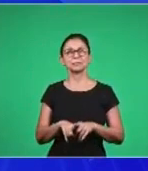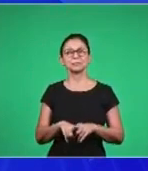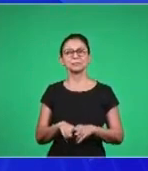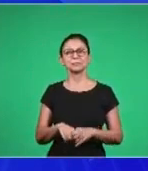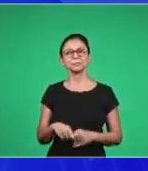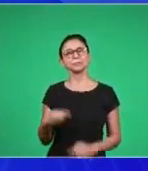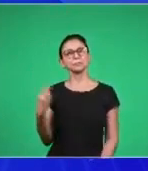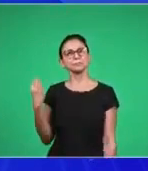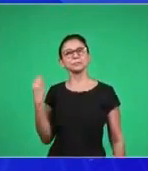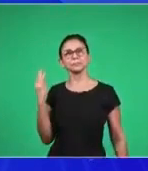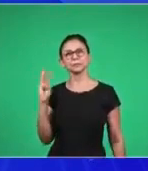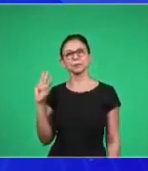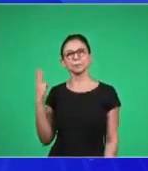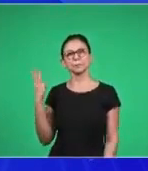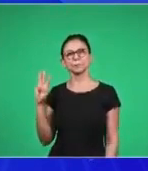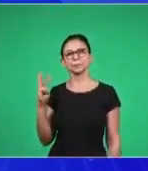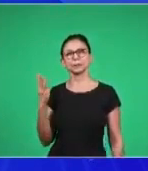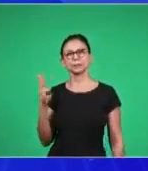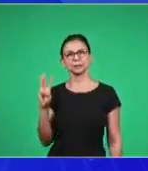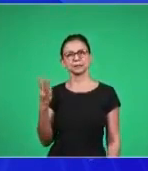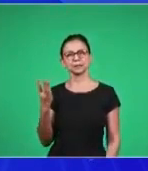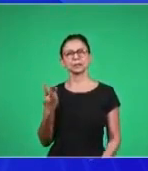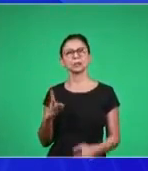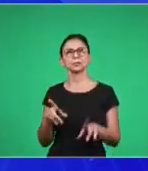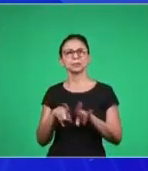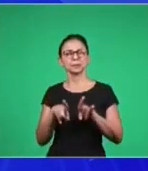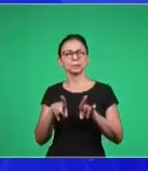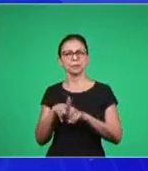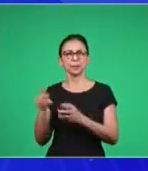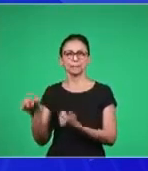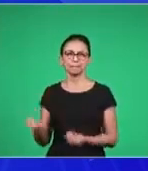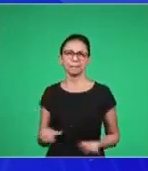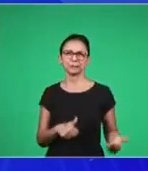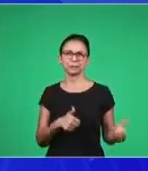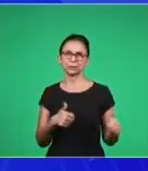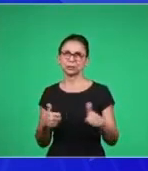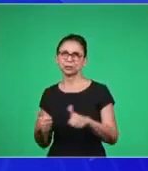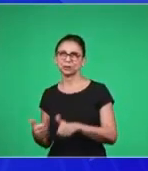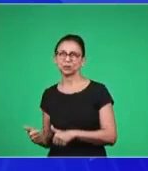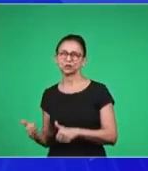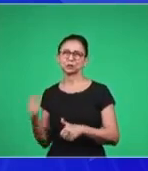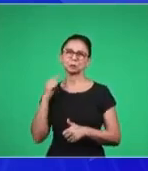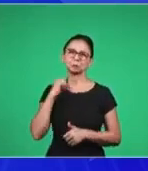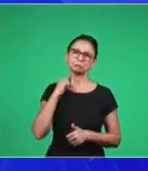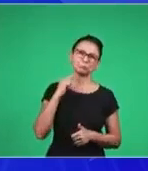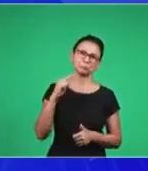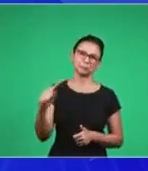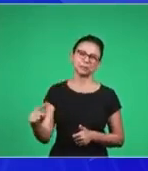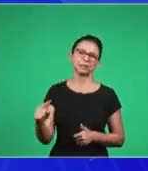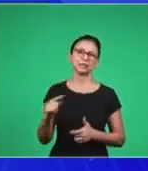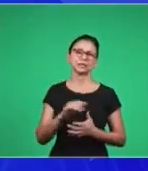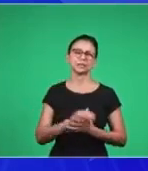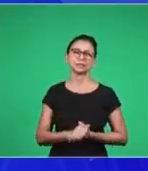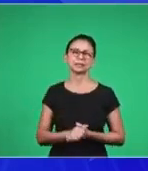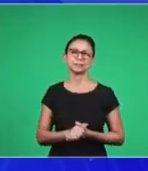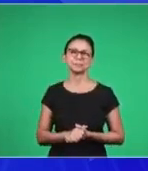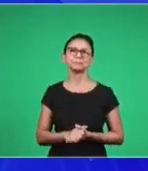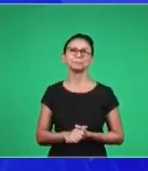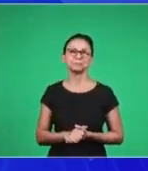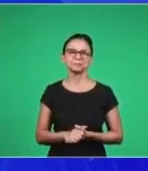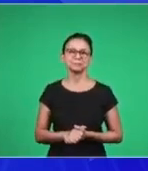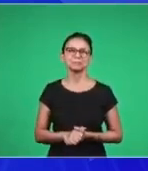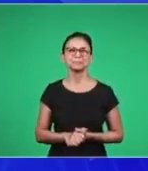Also in São Luís, there was also many brethren who were baptized. Also in the city